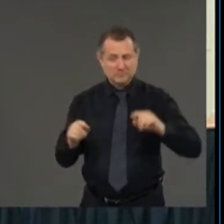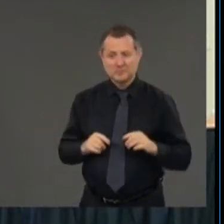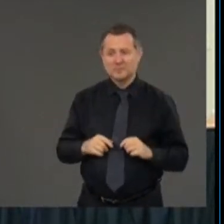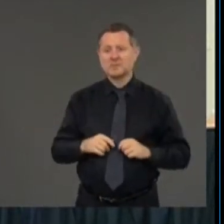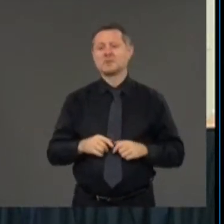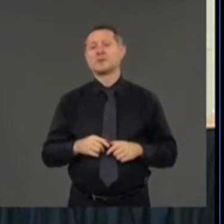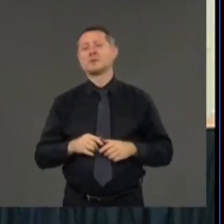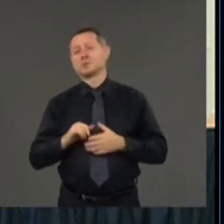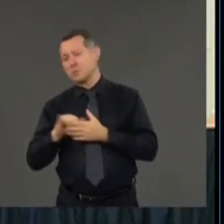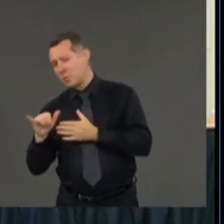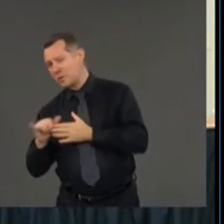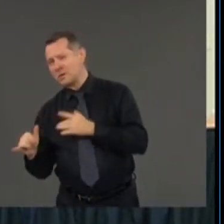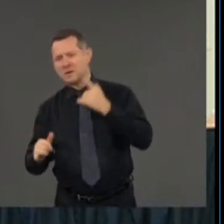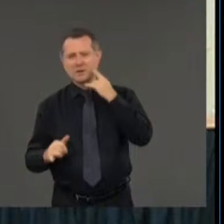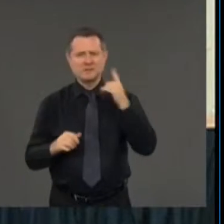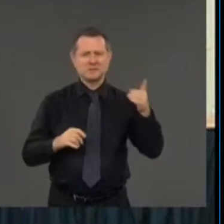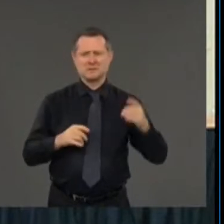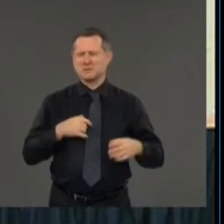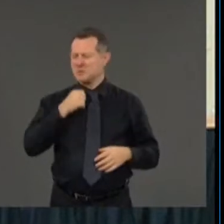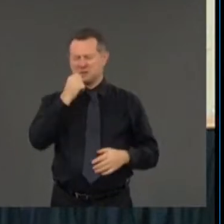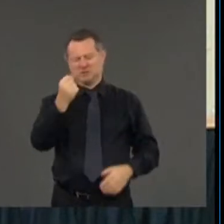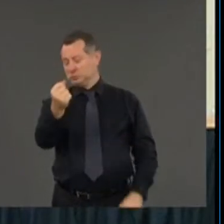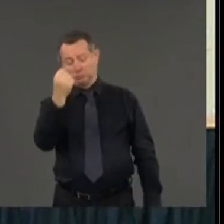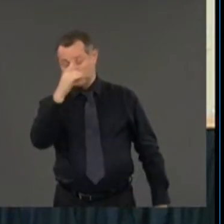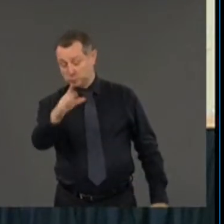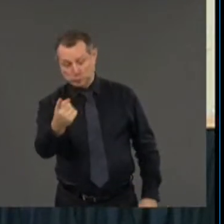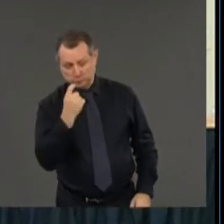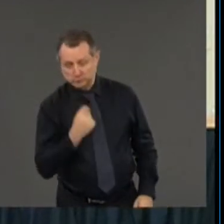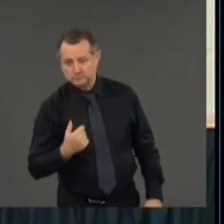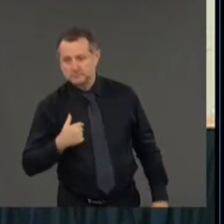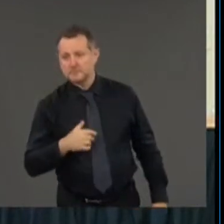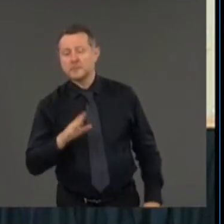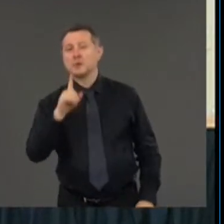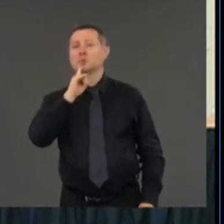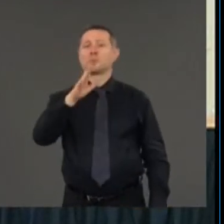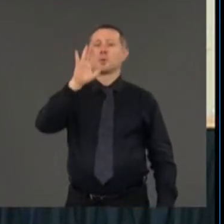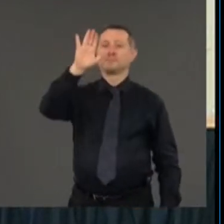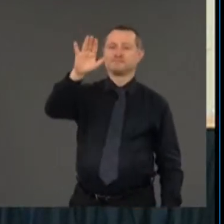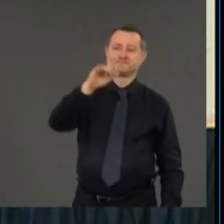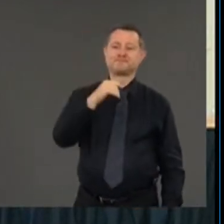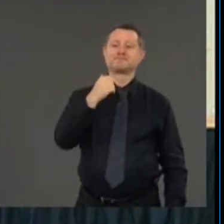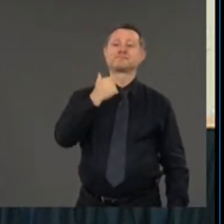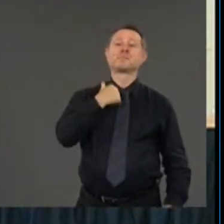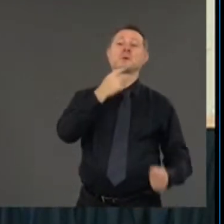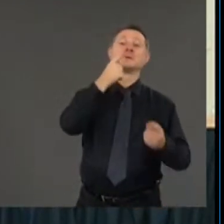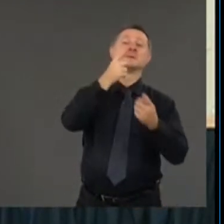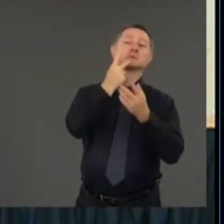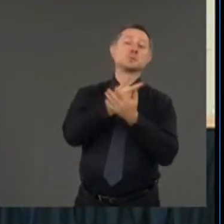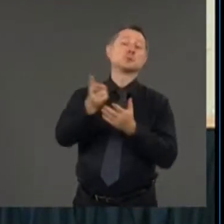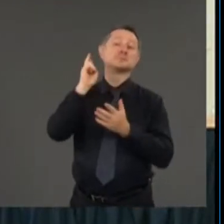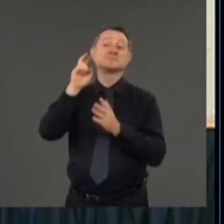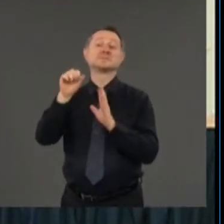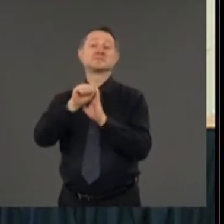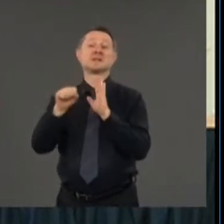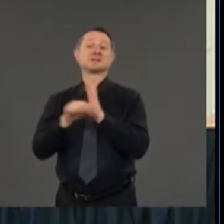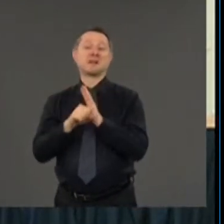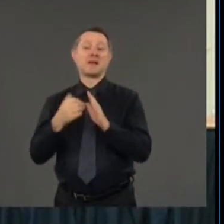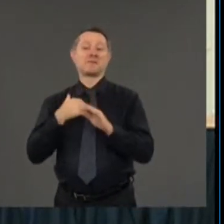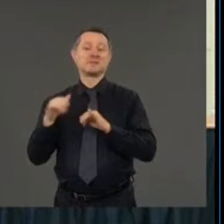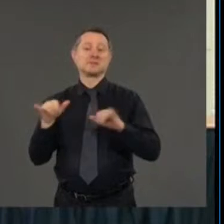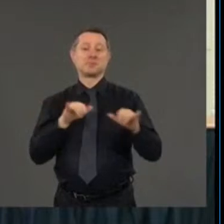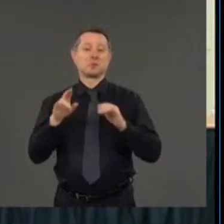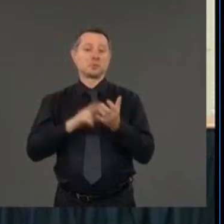I'm unclear what you're asking. ProPublica reported 2 or so weeks ago that states that have similar nursing home admission policies,